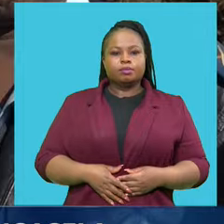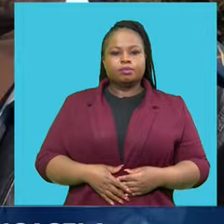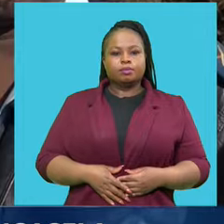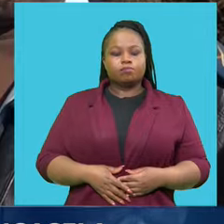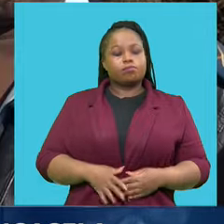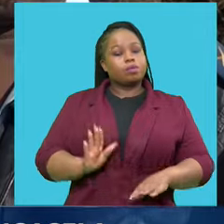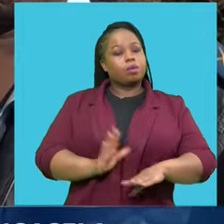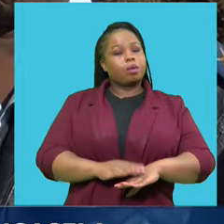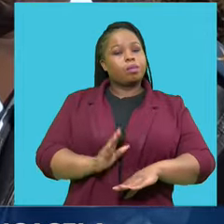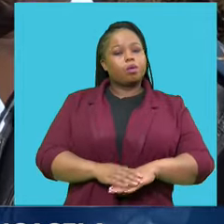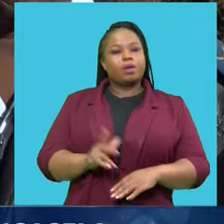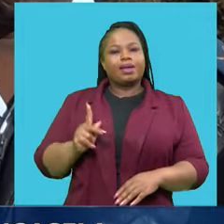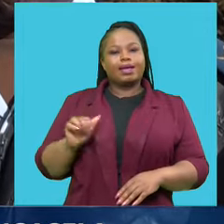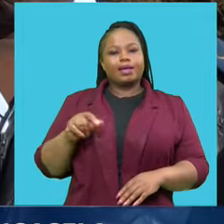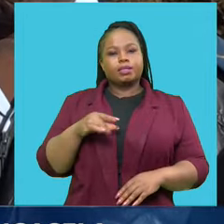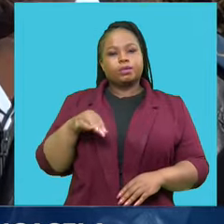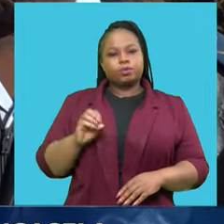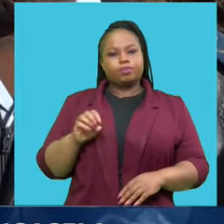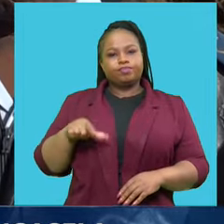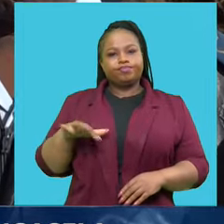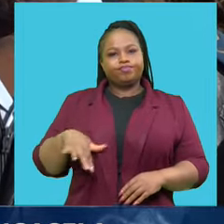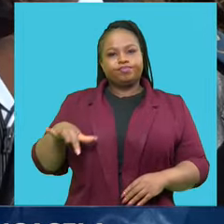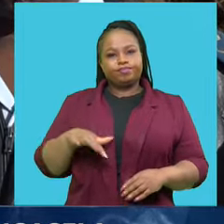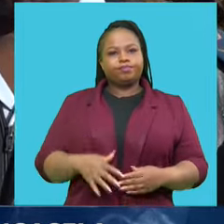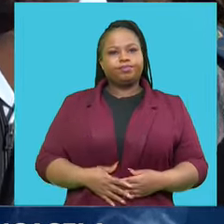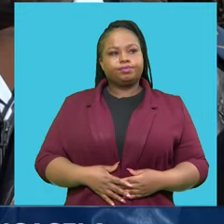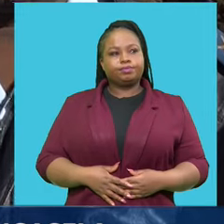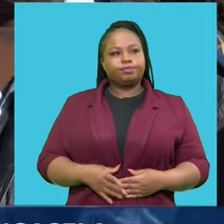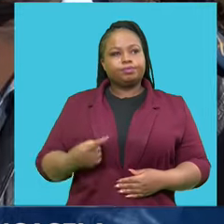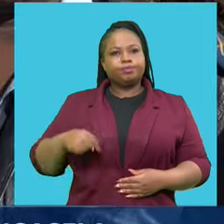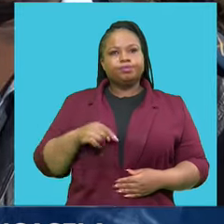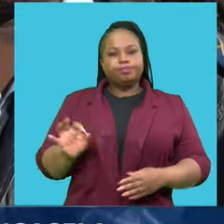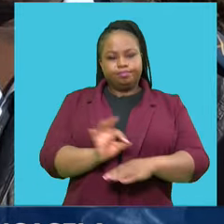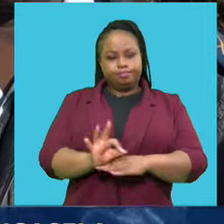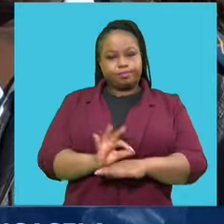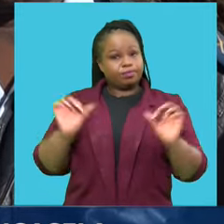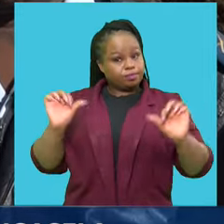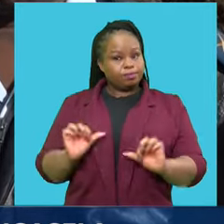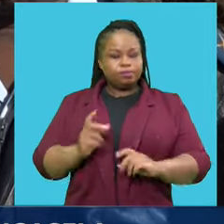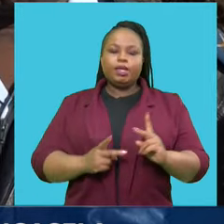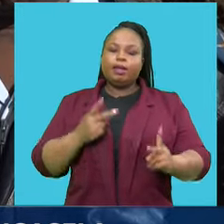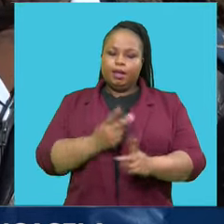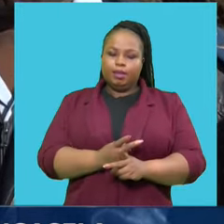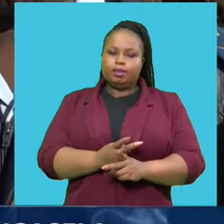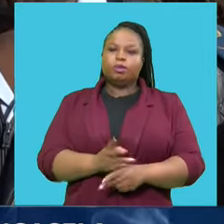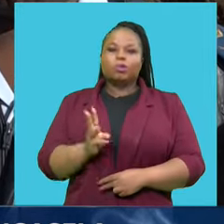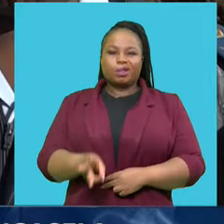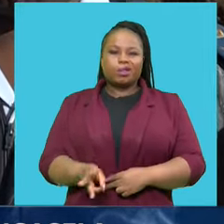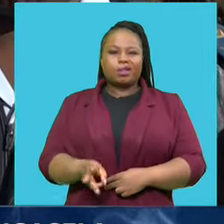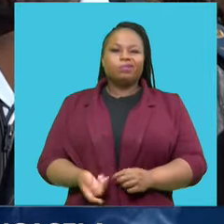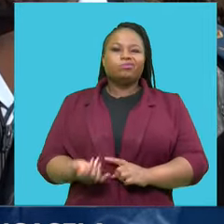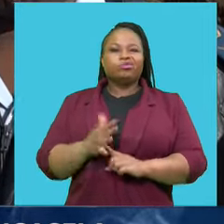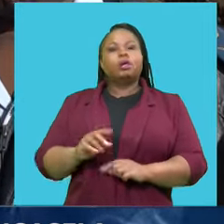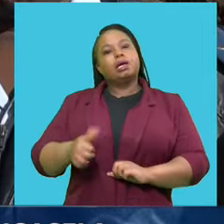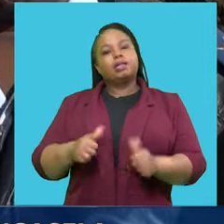on Kagiso, and we are planning to come back and then to come and cover some